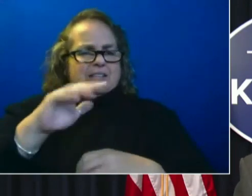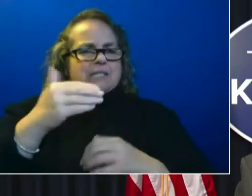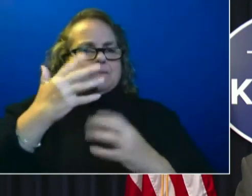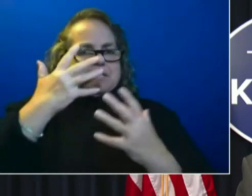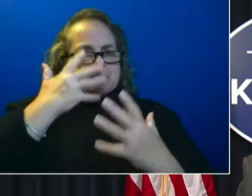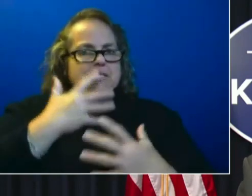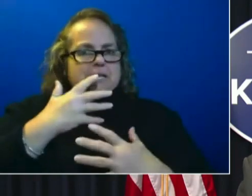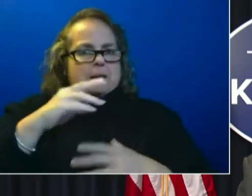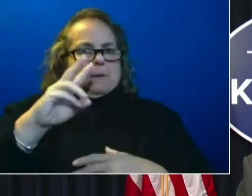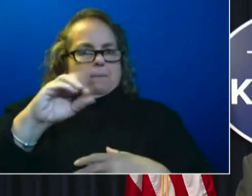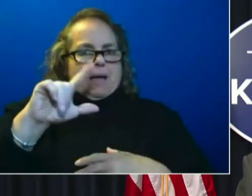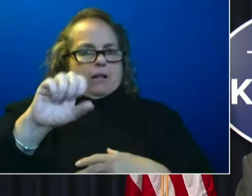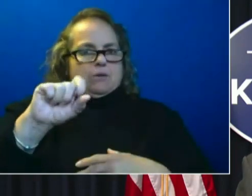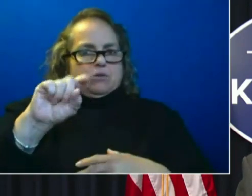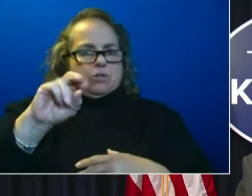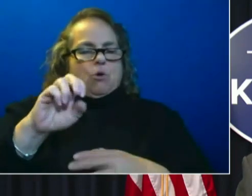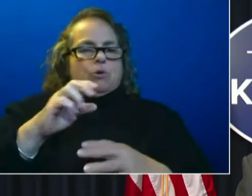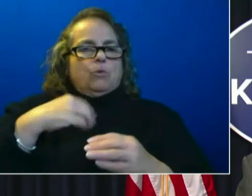5,000 Kentuckians.